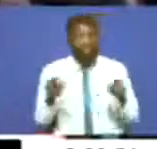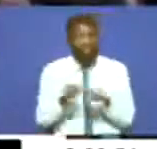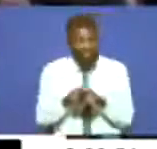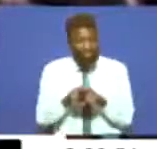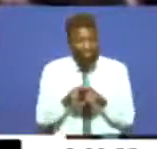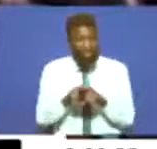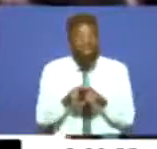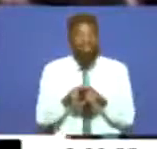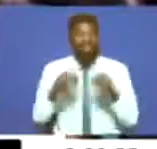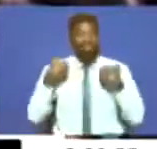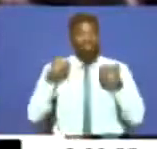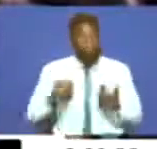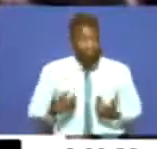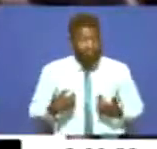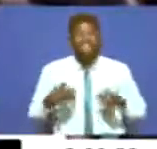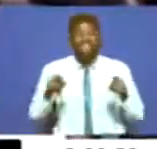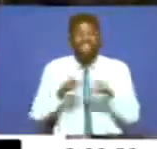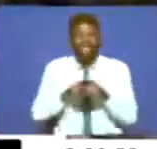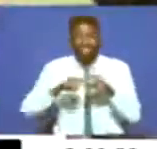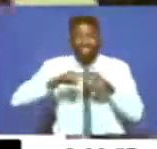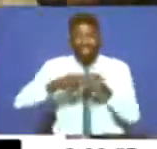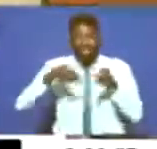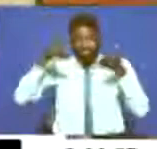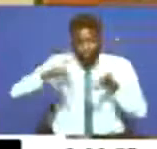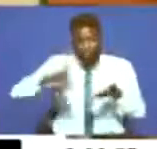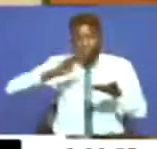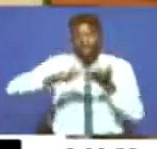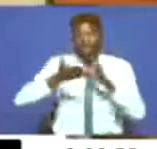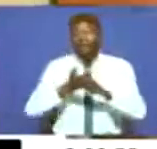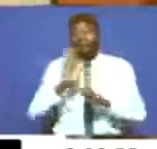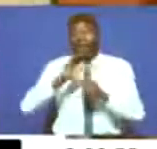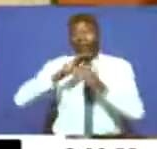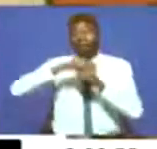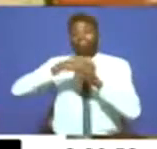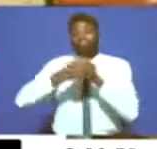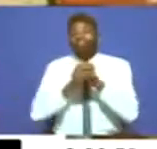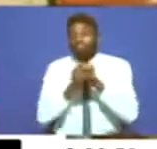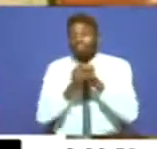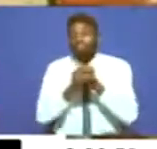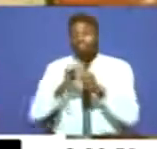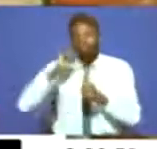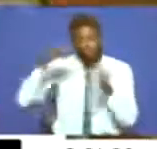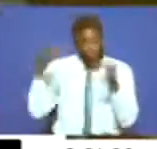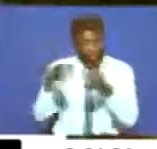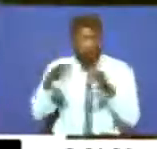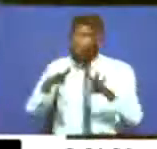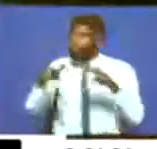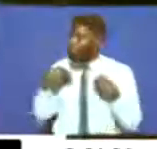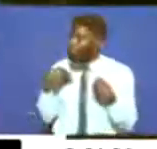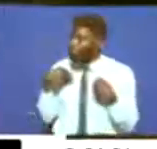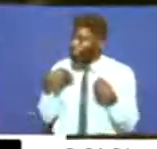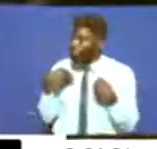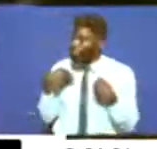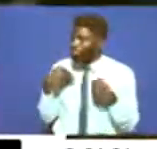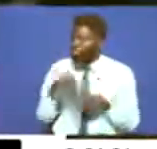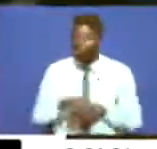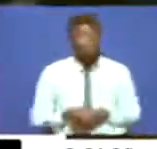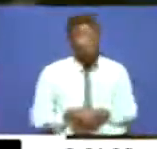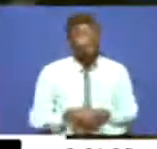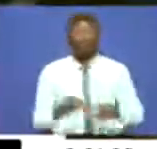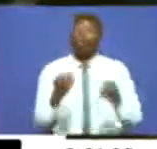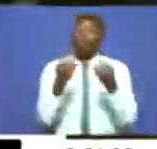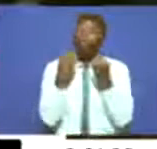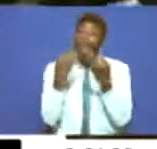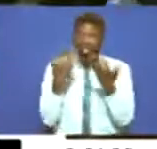I from today will become your party patron. Is that acceptable? As many are